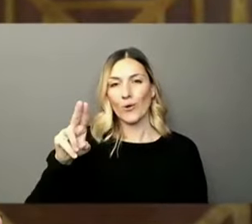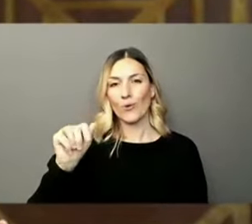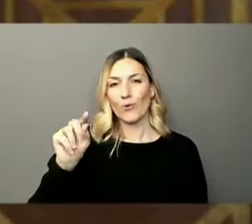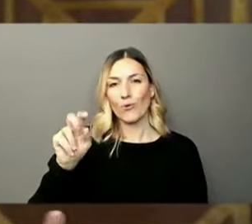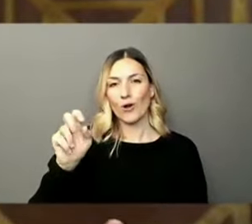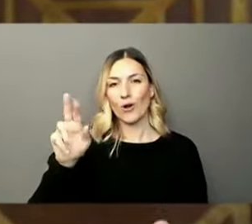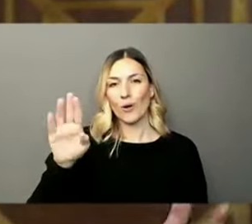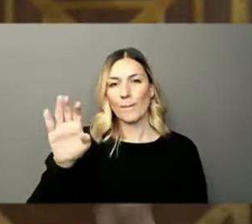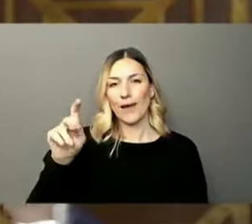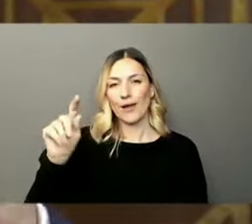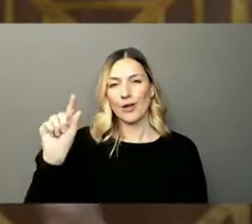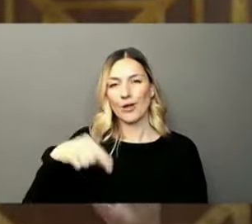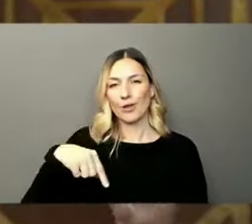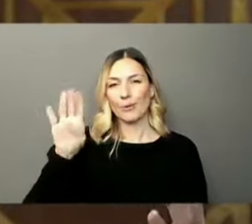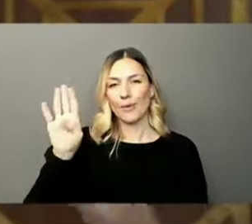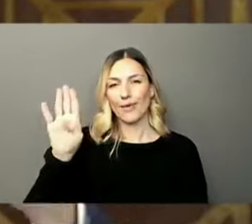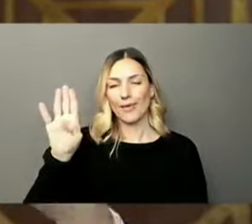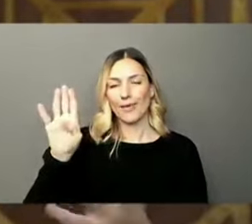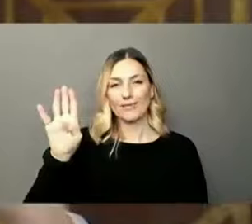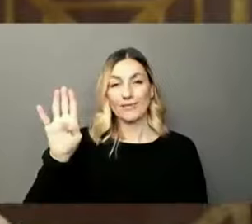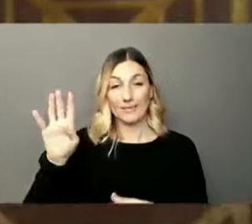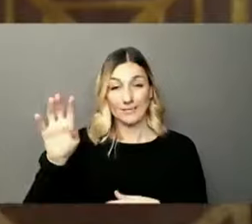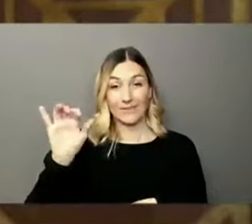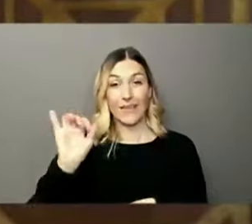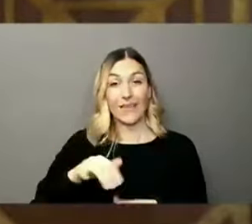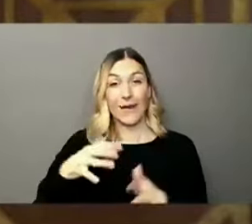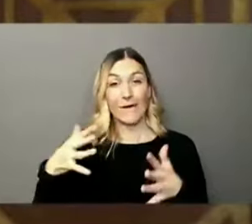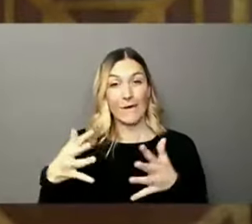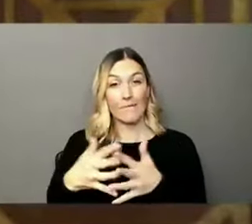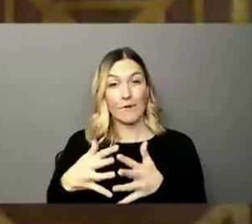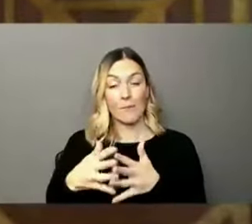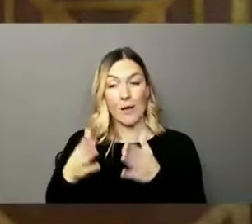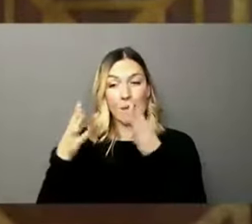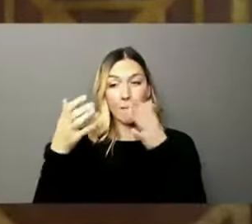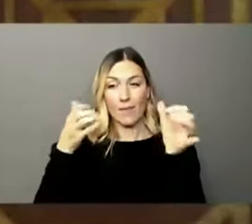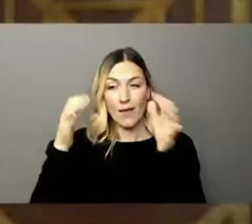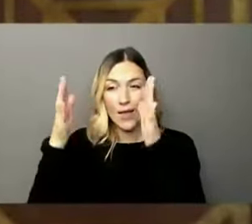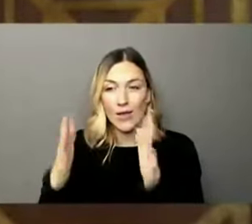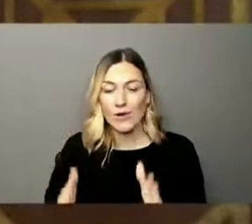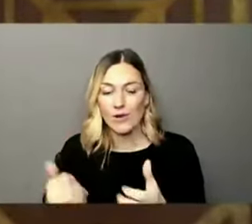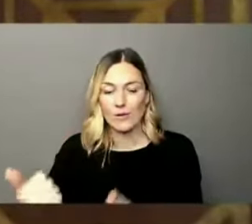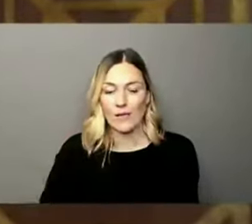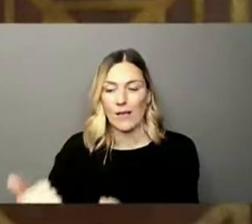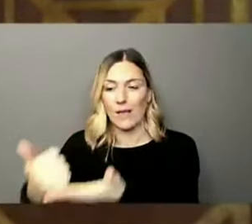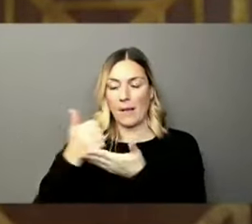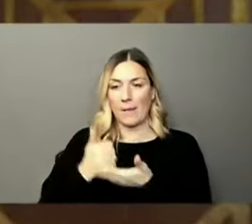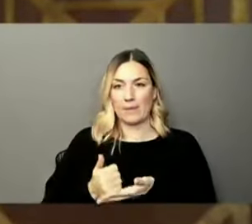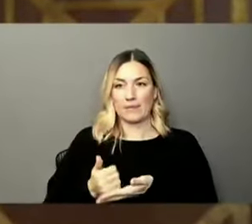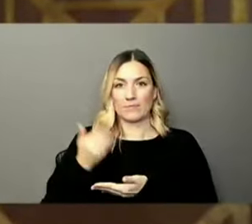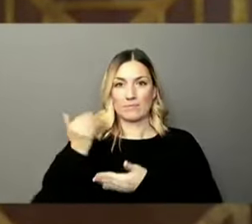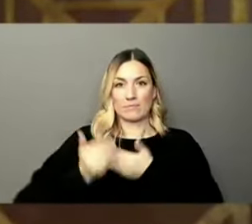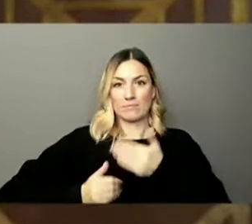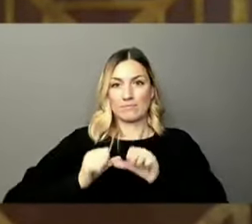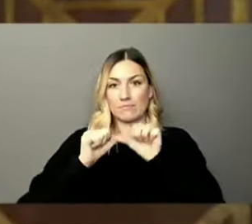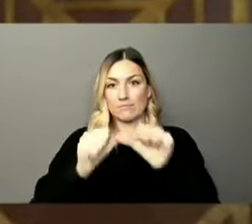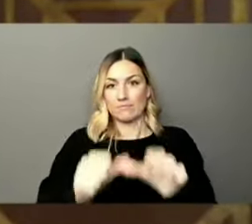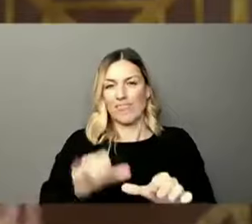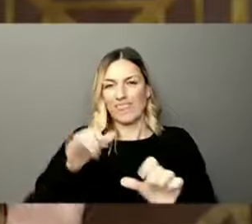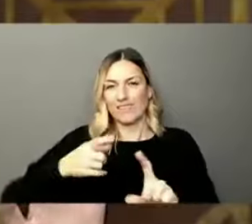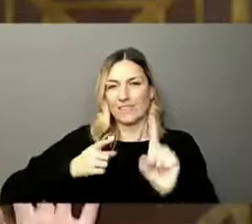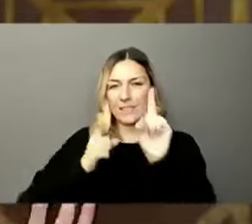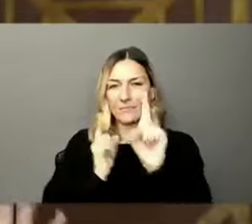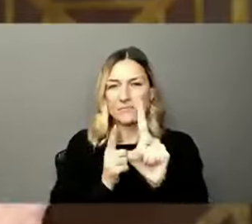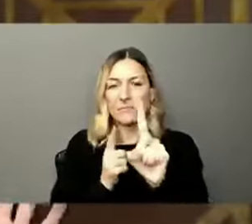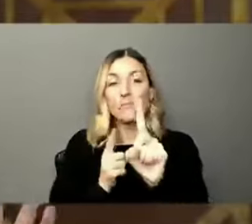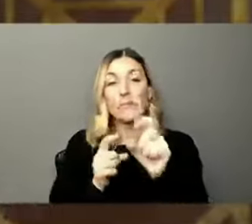sort of can bind or sort of integrate all of this together to really help us move the ball forward. This is what this is about. You know, you